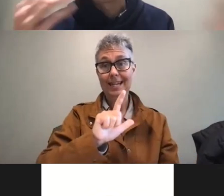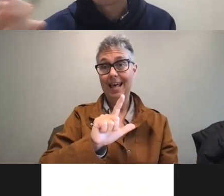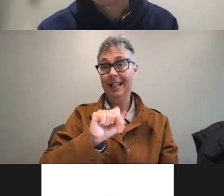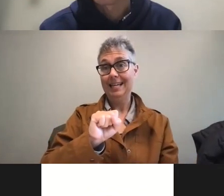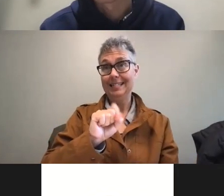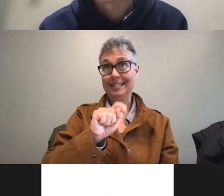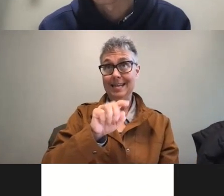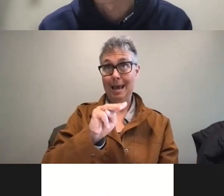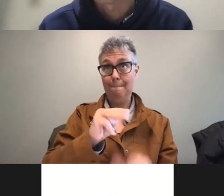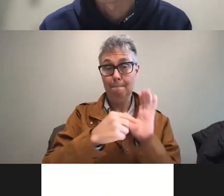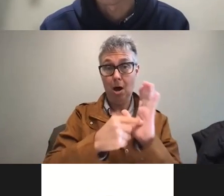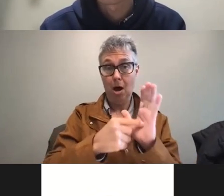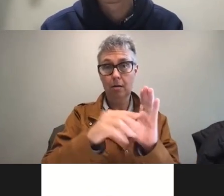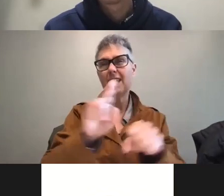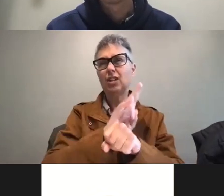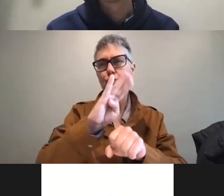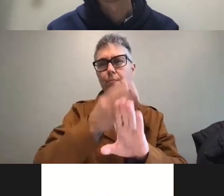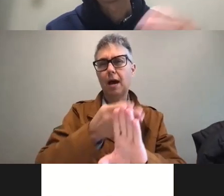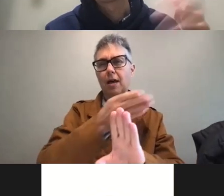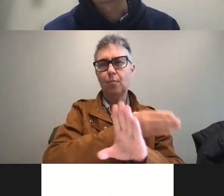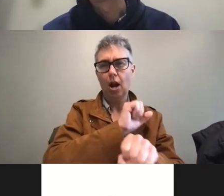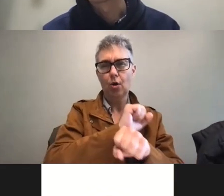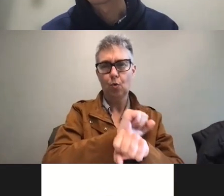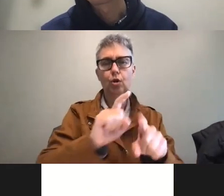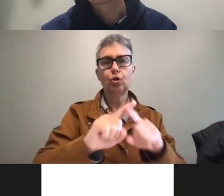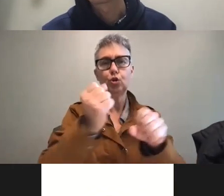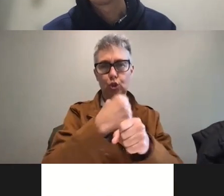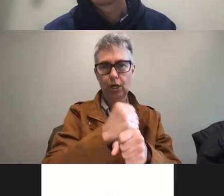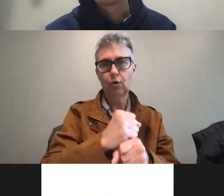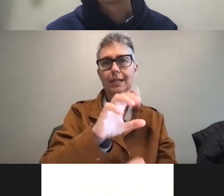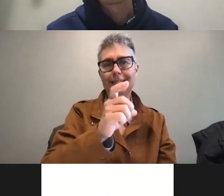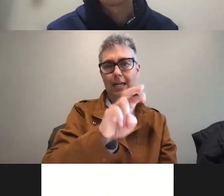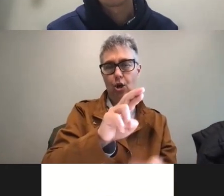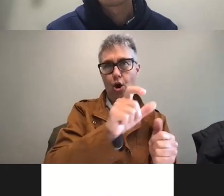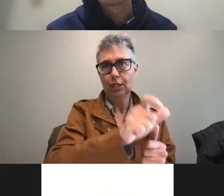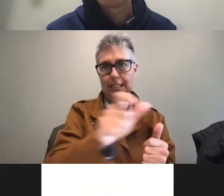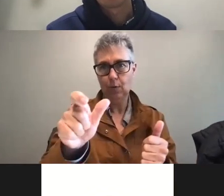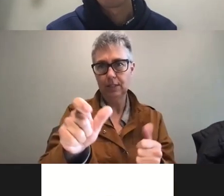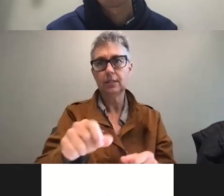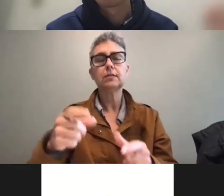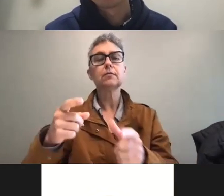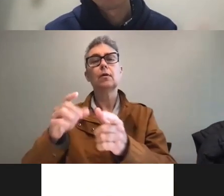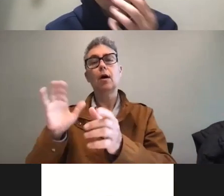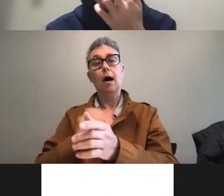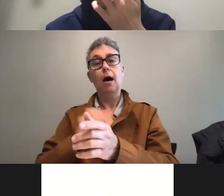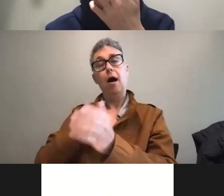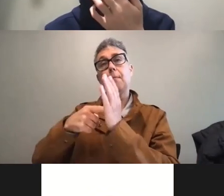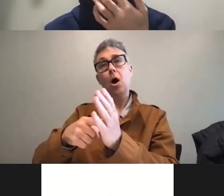is used by the prior work to generate the CDR sequences, you can see that our